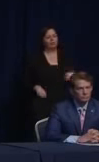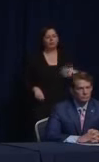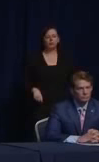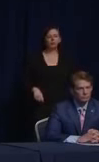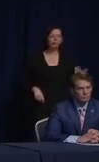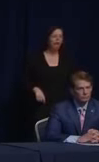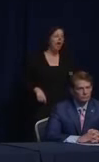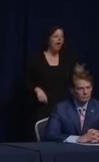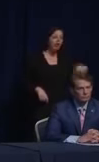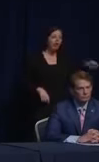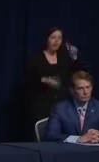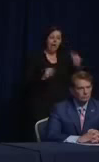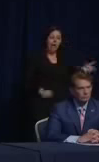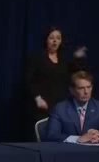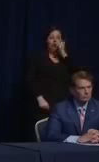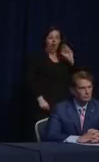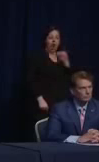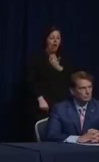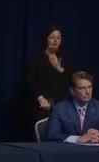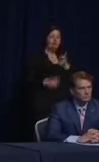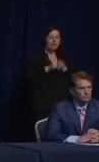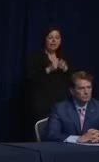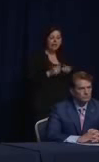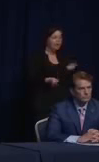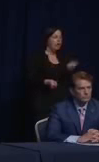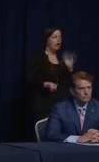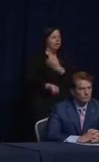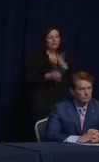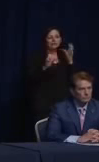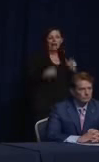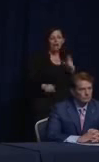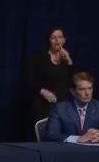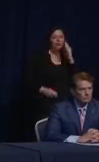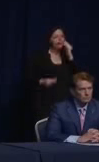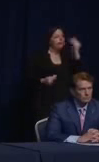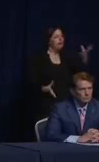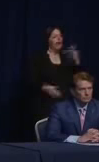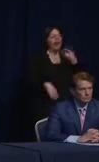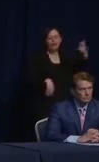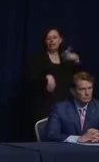call or text to get updated information.